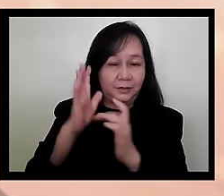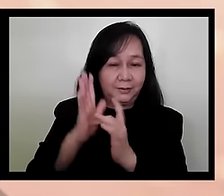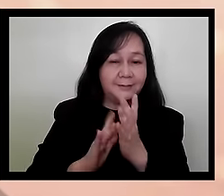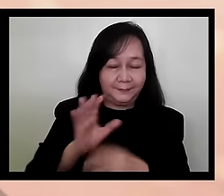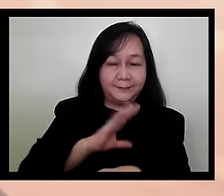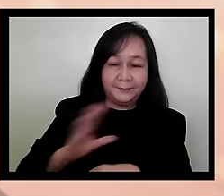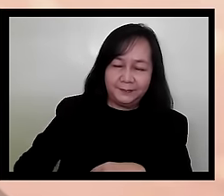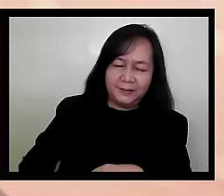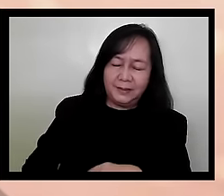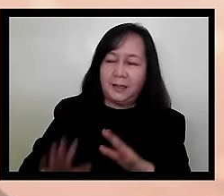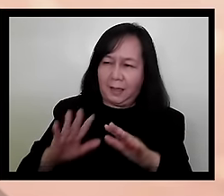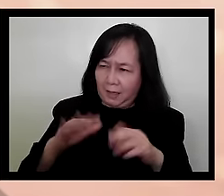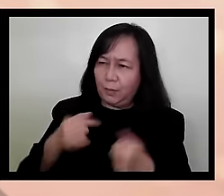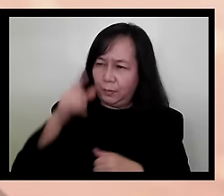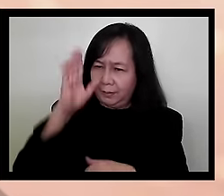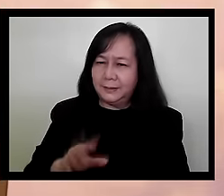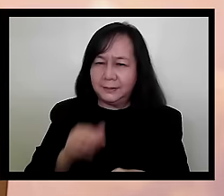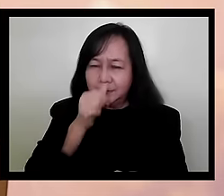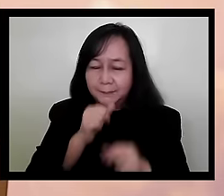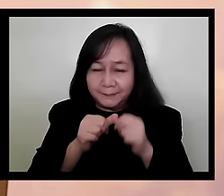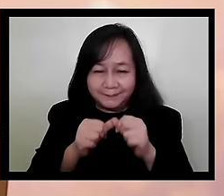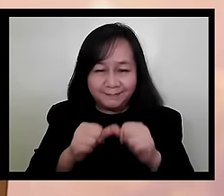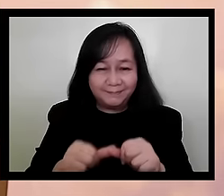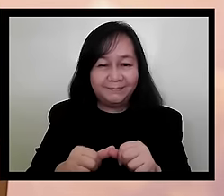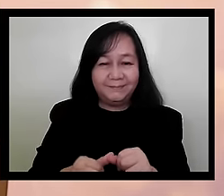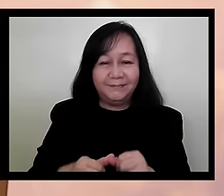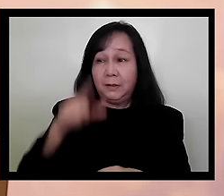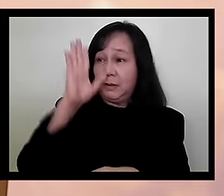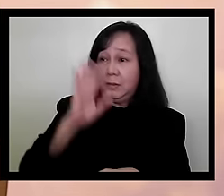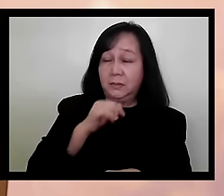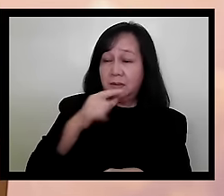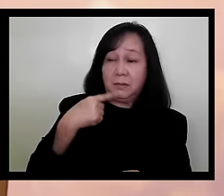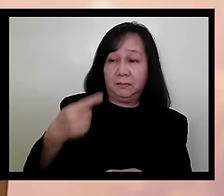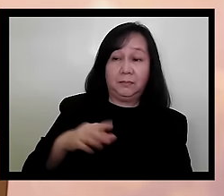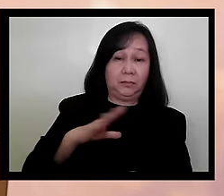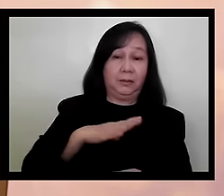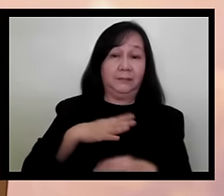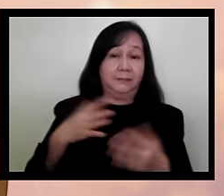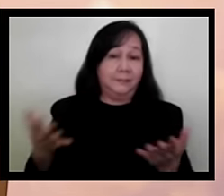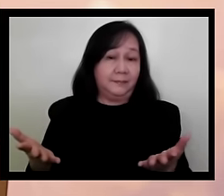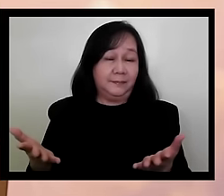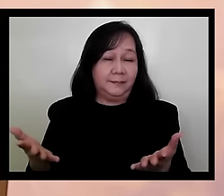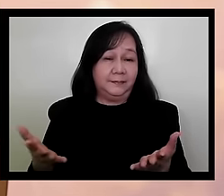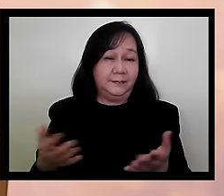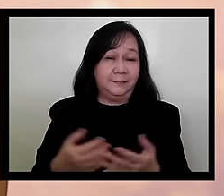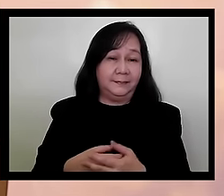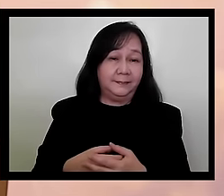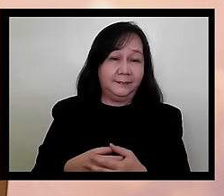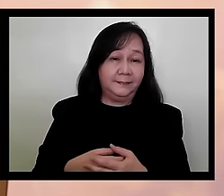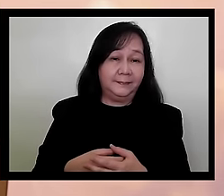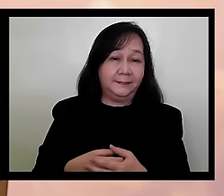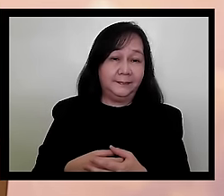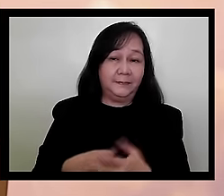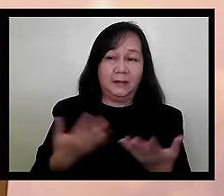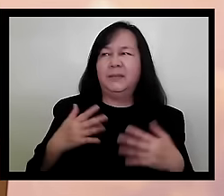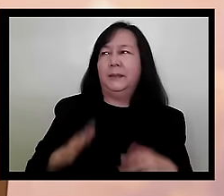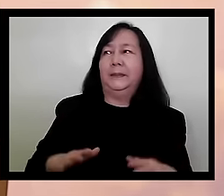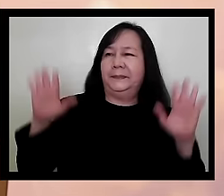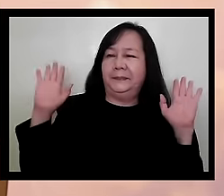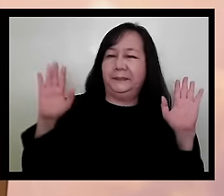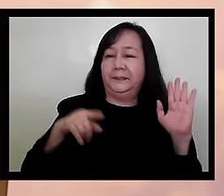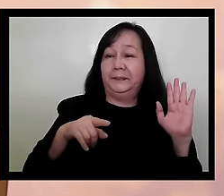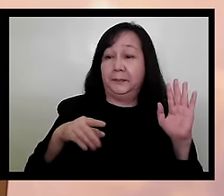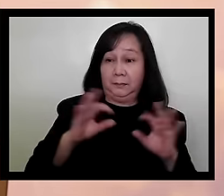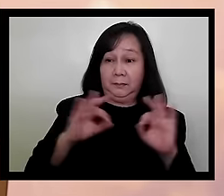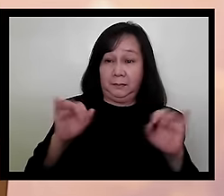Christ that's how persistent God is God will not say okay okay you're giving up